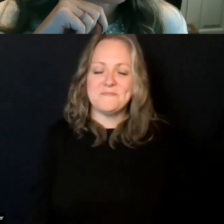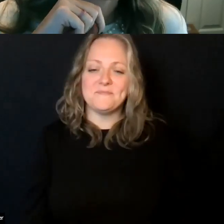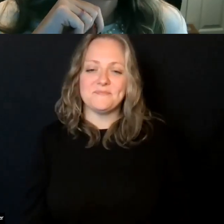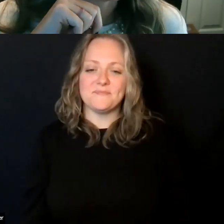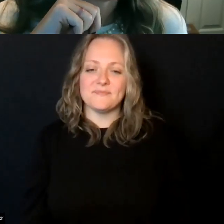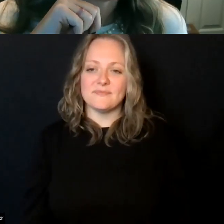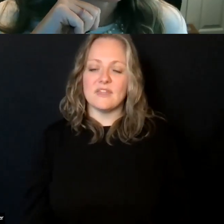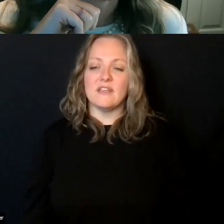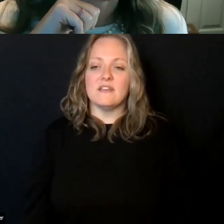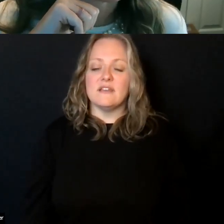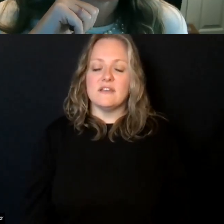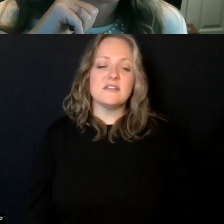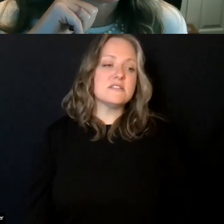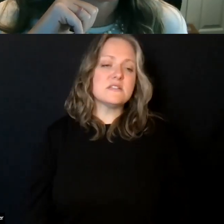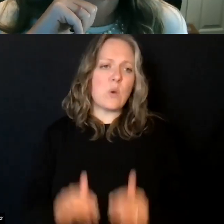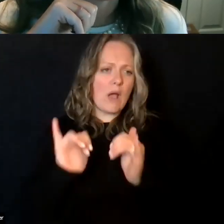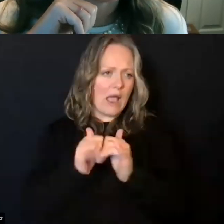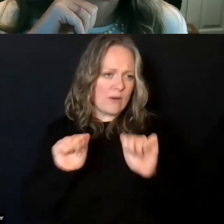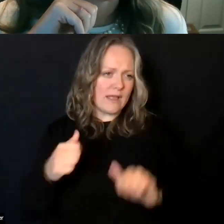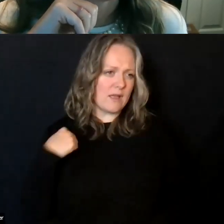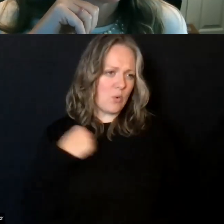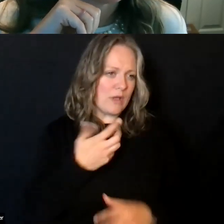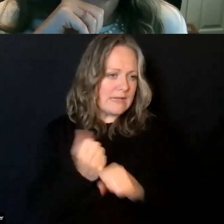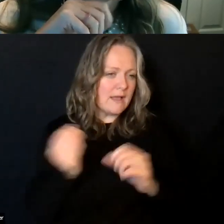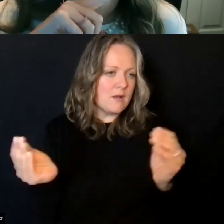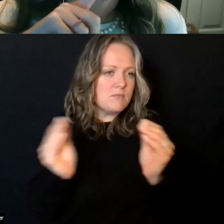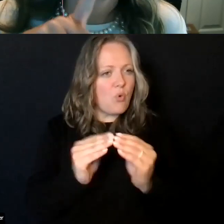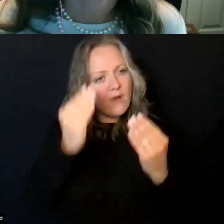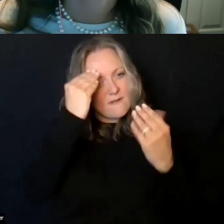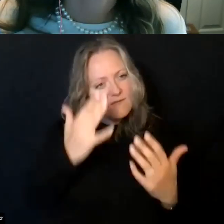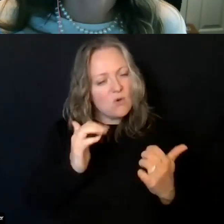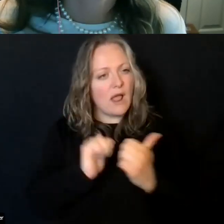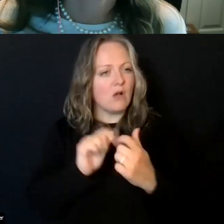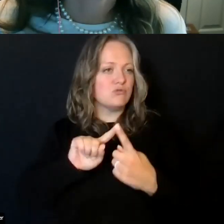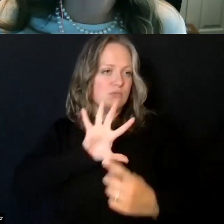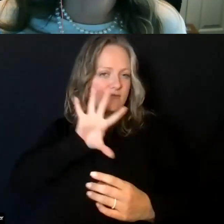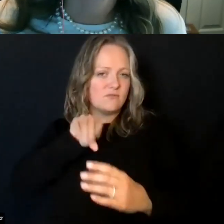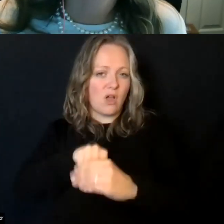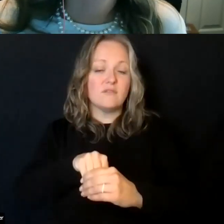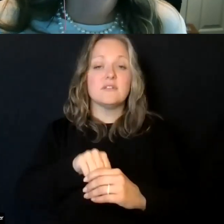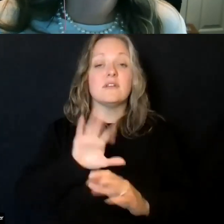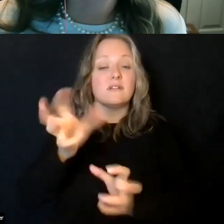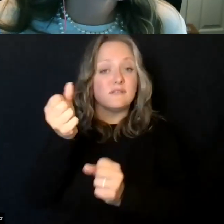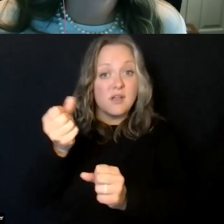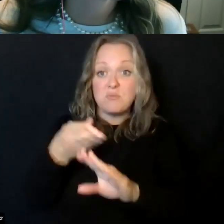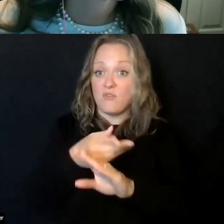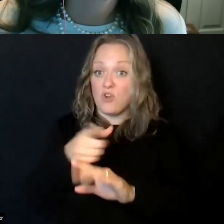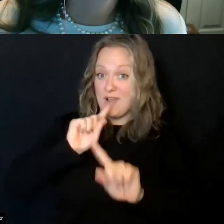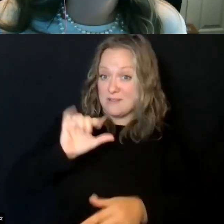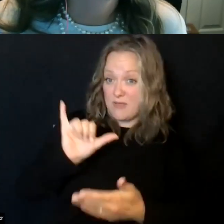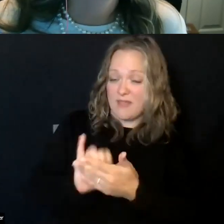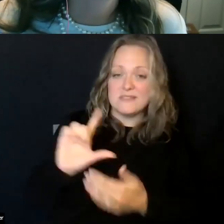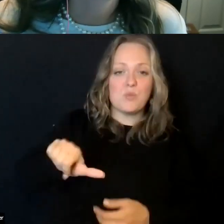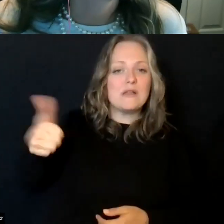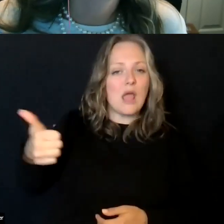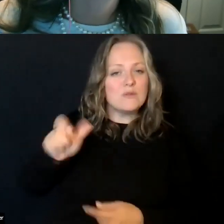Okay, so how can we get more info for being involved? But before you answer that, someone else asked, and I think